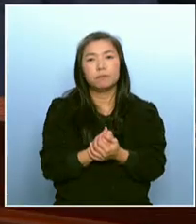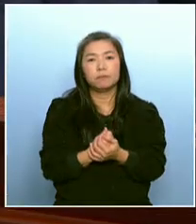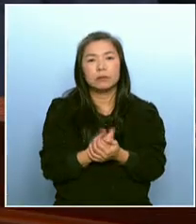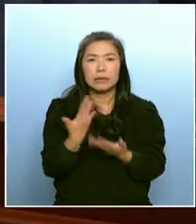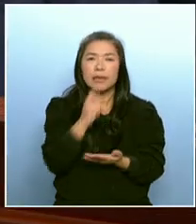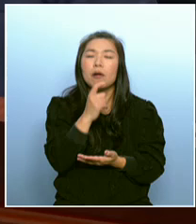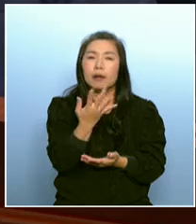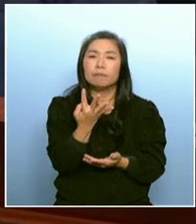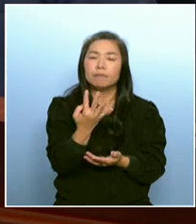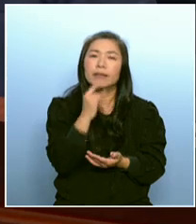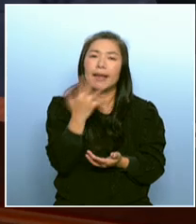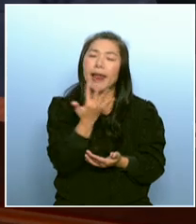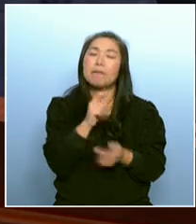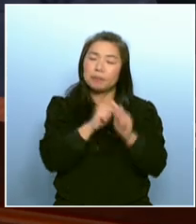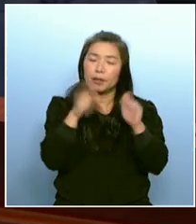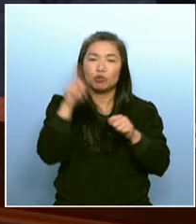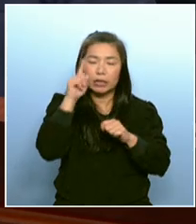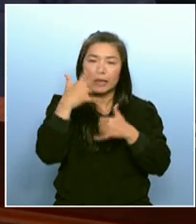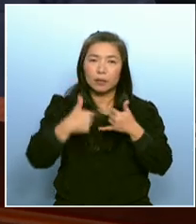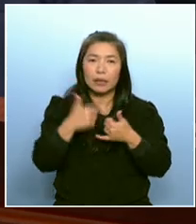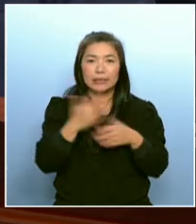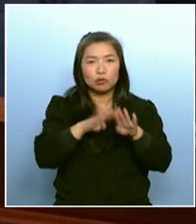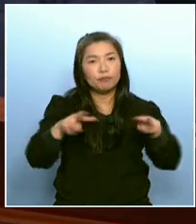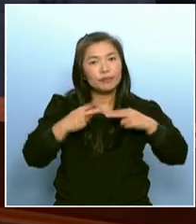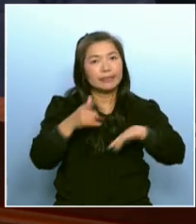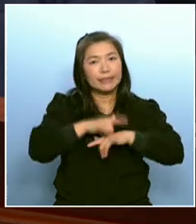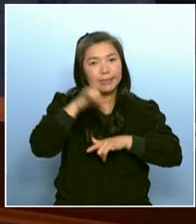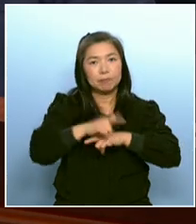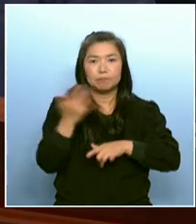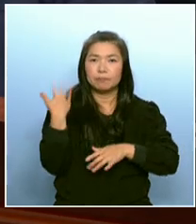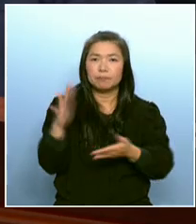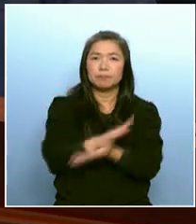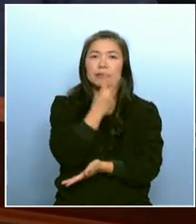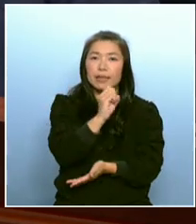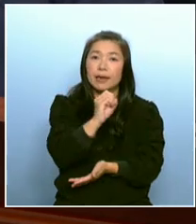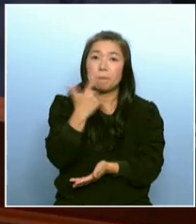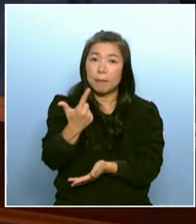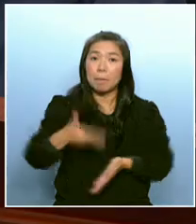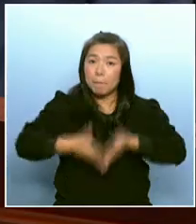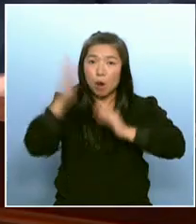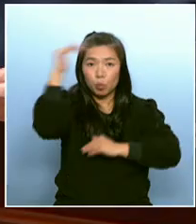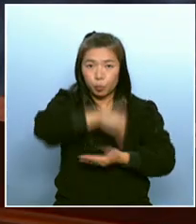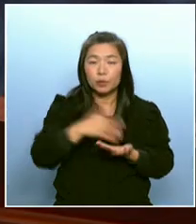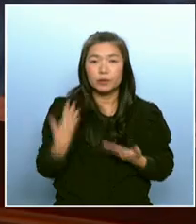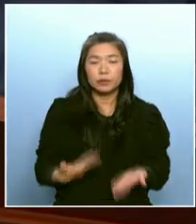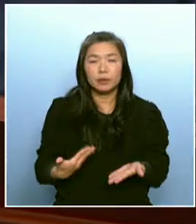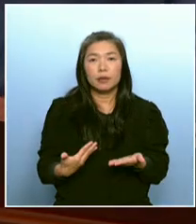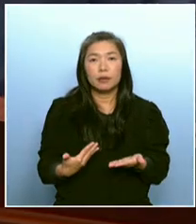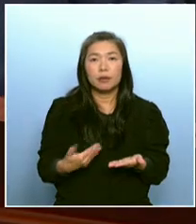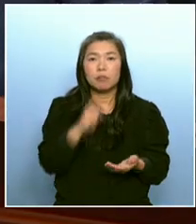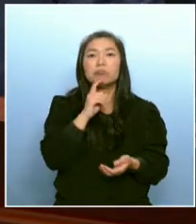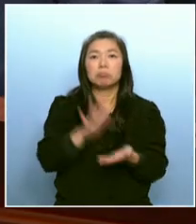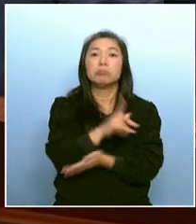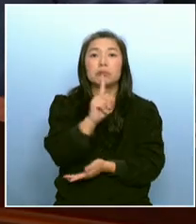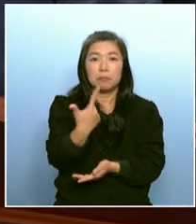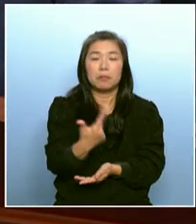disadvantaged community. I have a couple of questions. First, since 2008, that